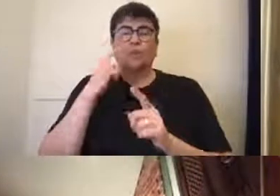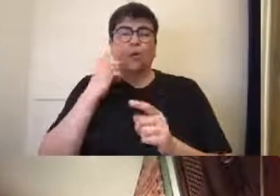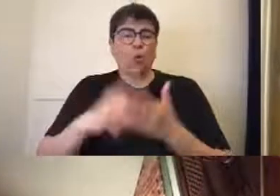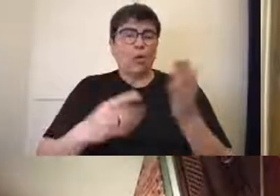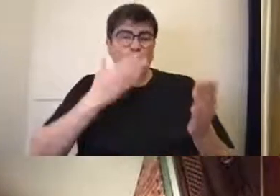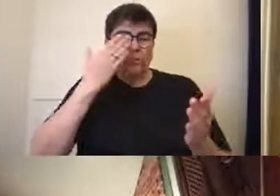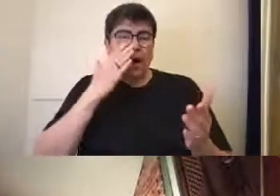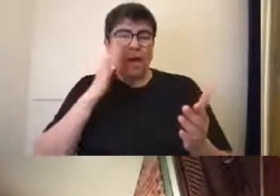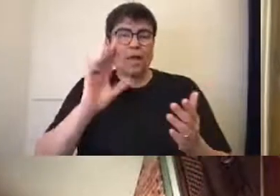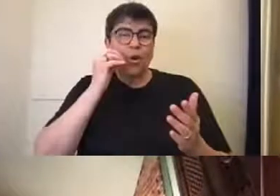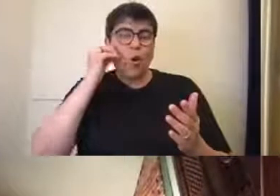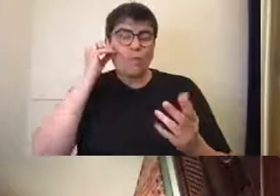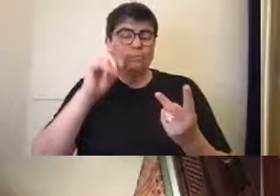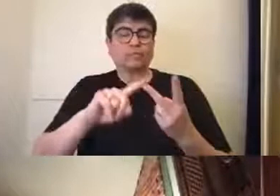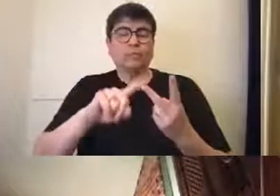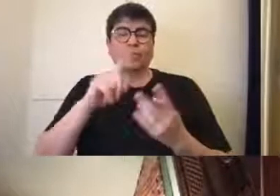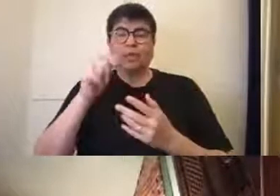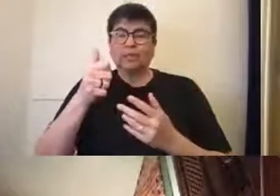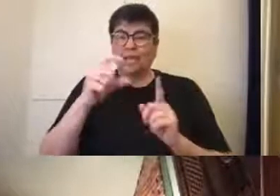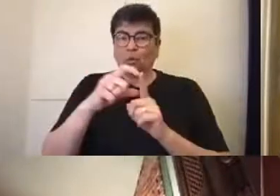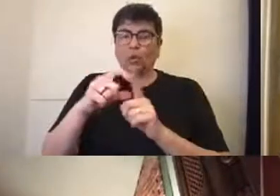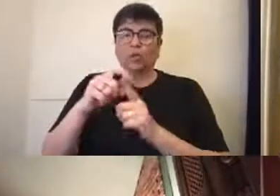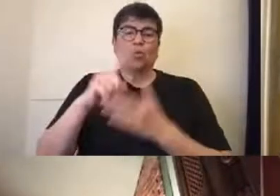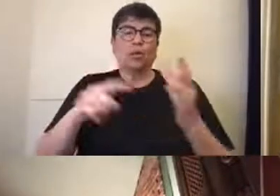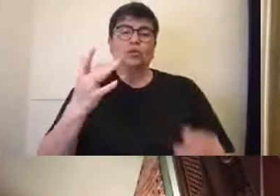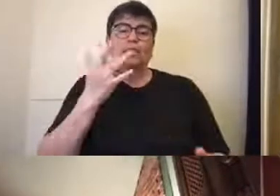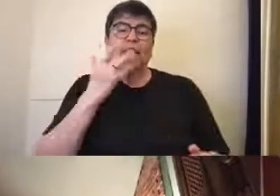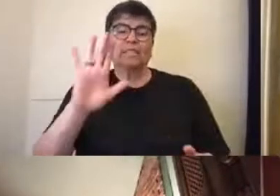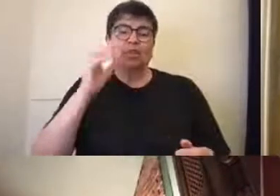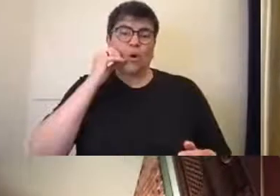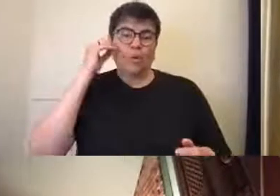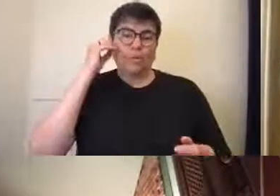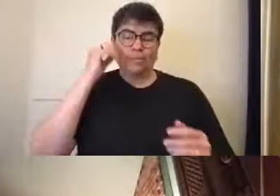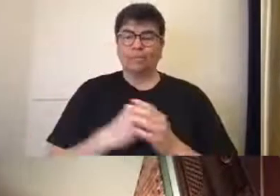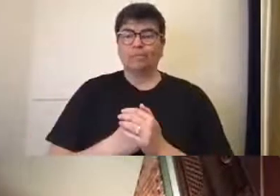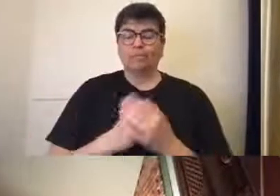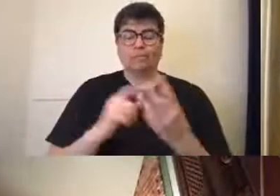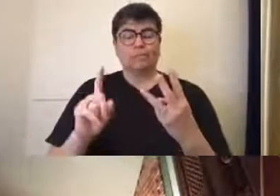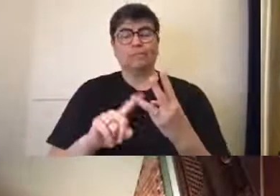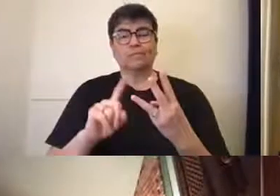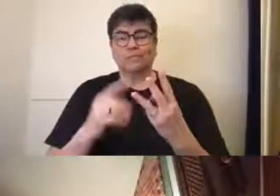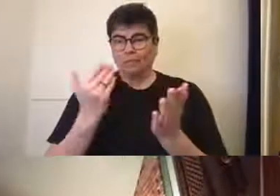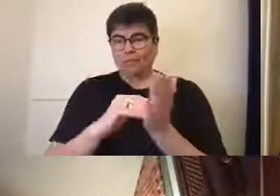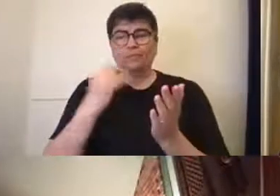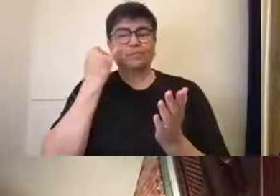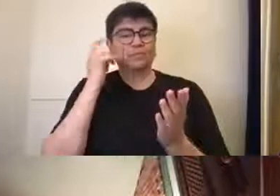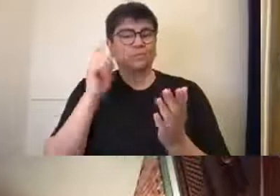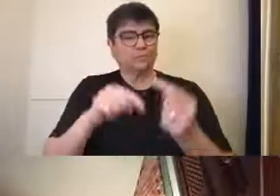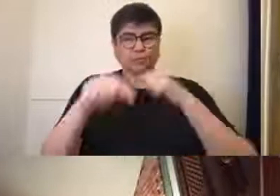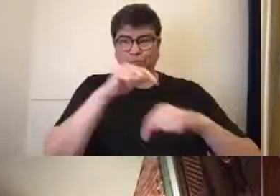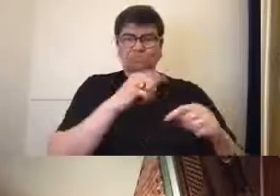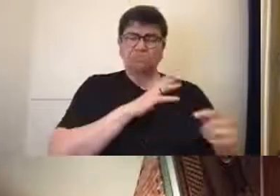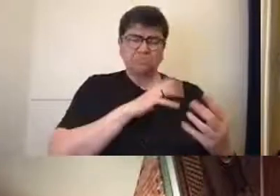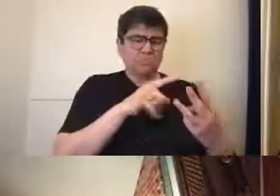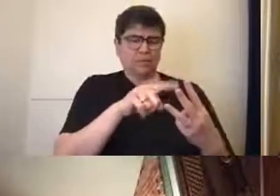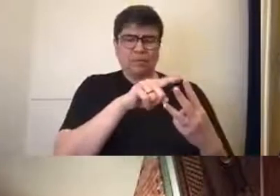to describe something you only taste at home. All right. And the next one, and again, if you need to go back, go back. And the